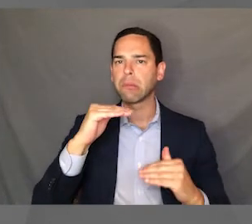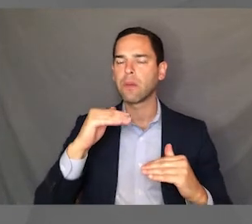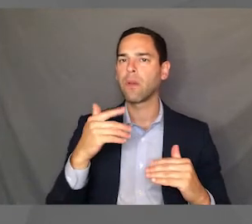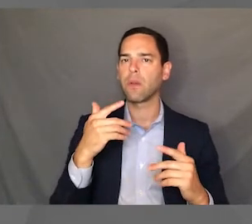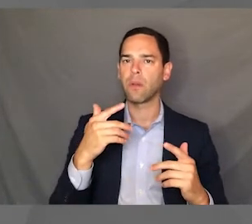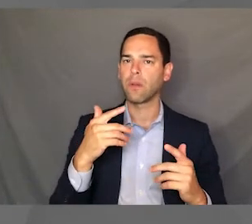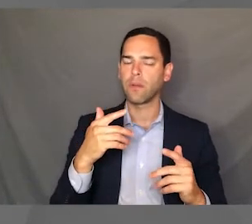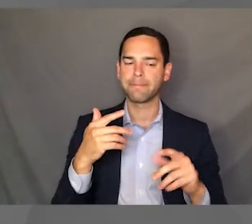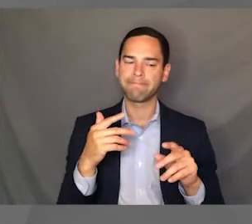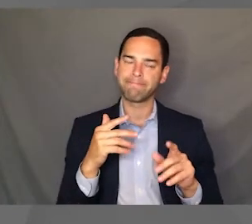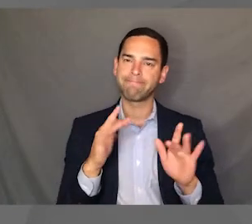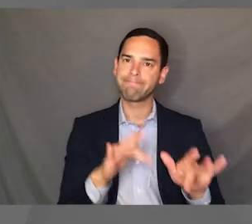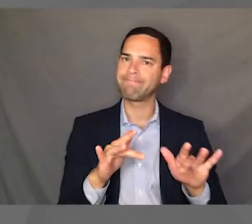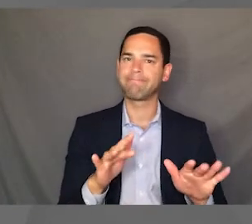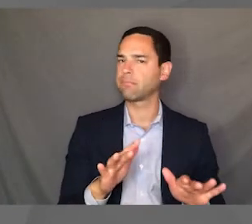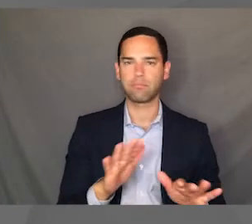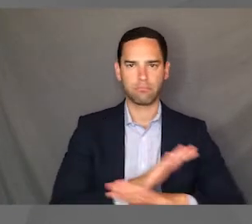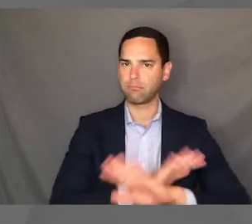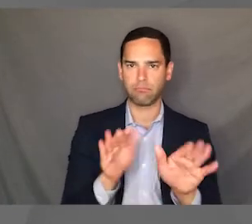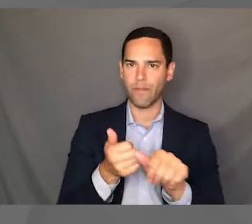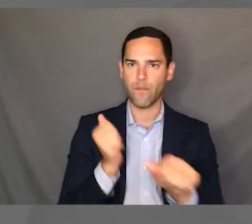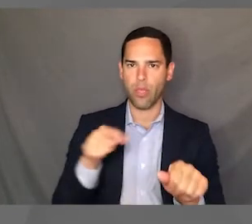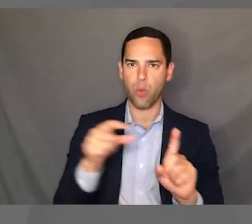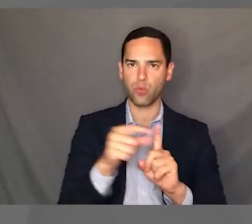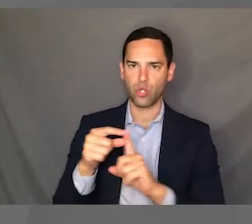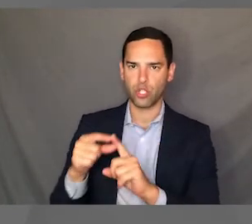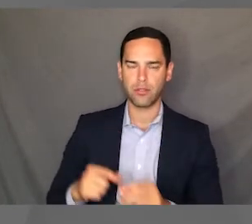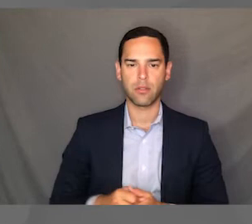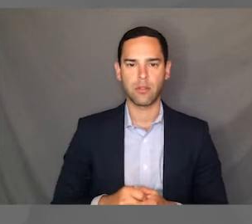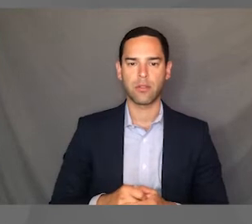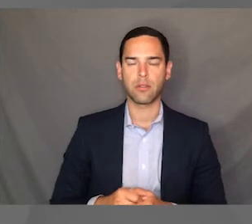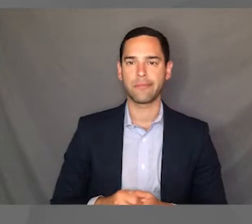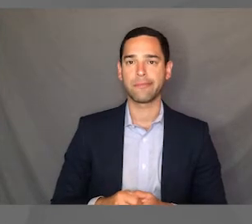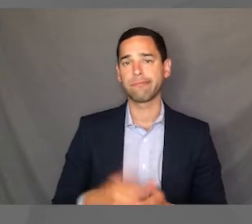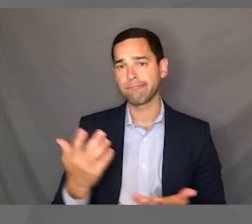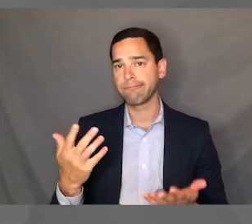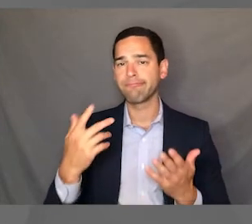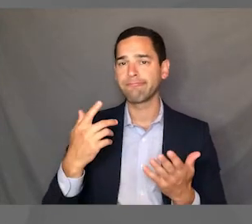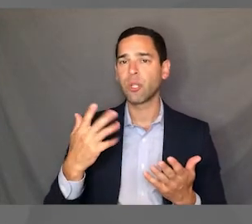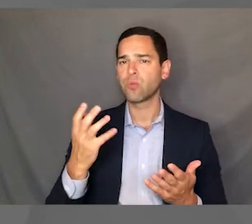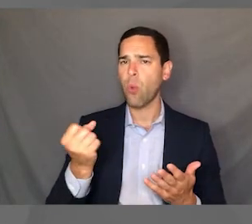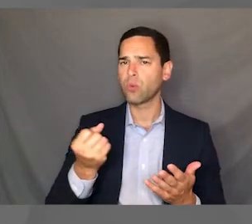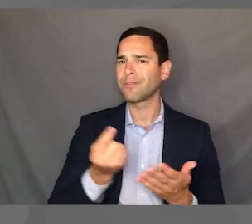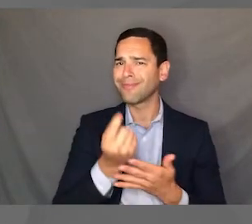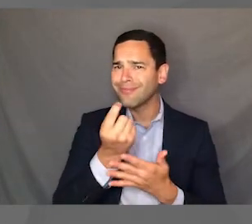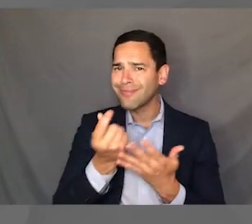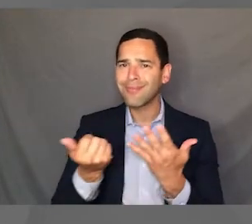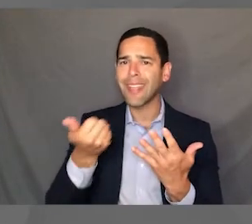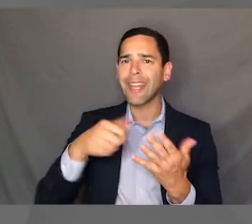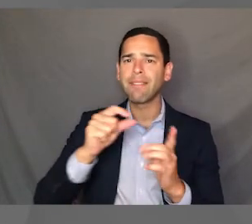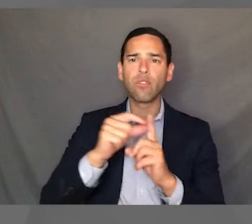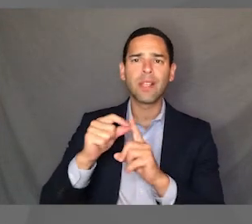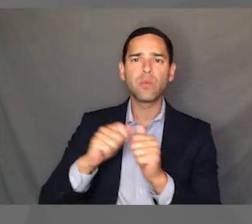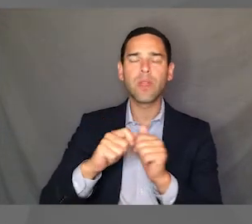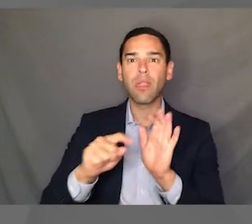to do just by using phrases that we don't use anymore, or about phrases that have a stigma or a negative connotation with it.